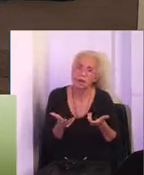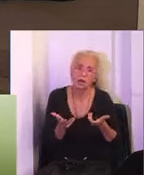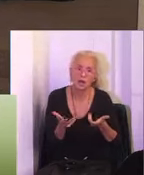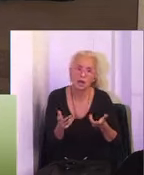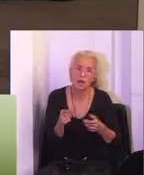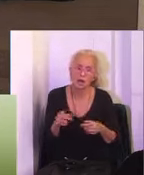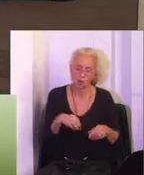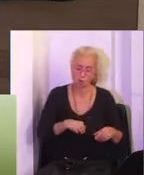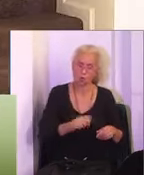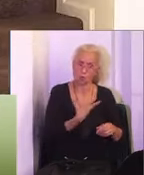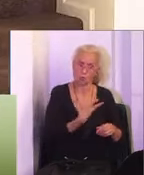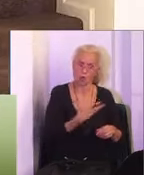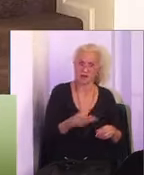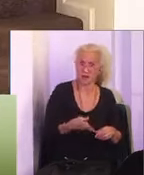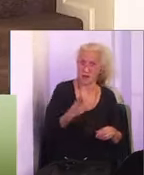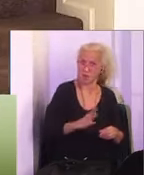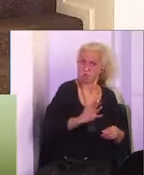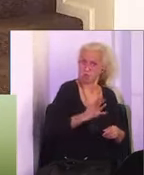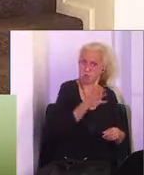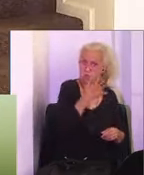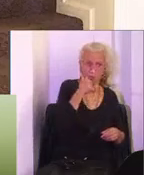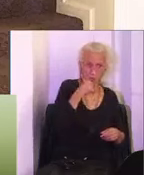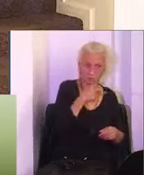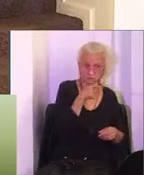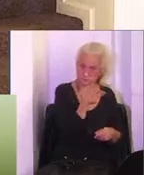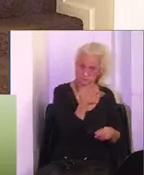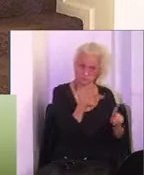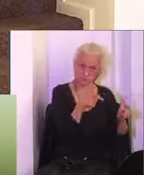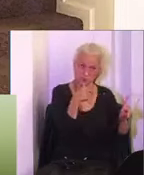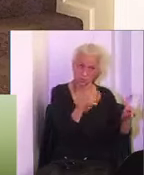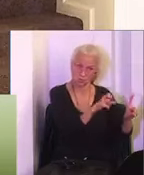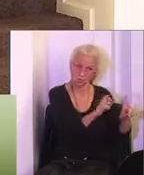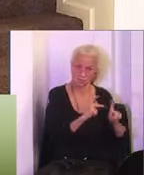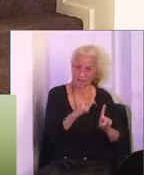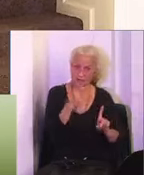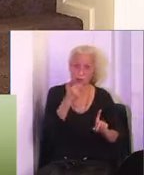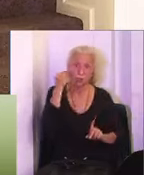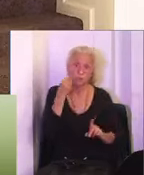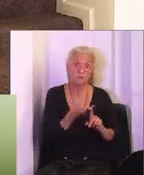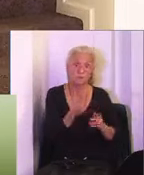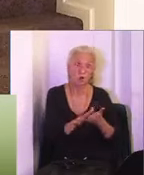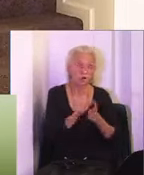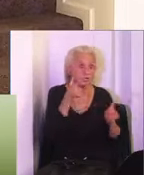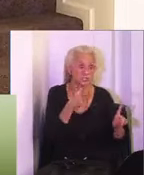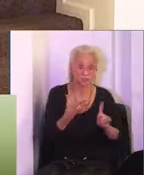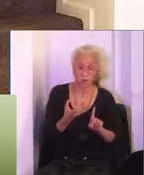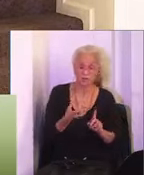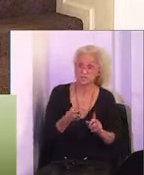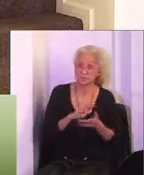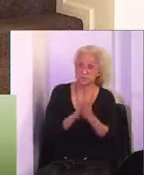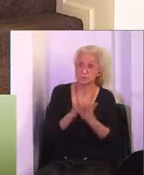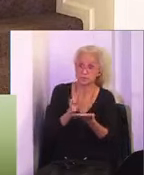a white high society girl who comes back home from college and she wants to be a